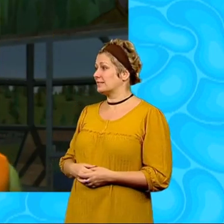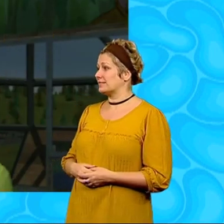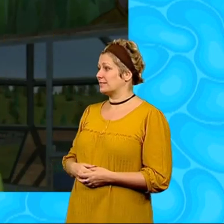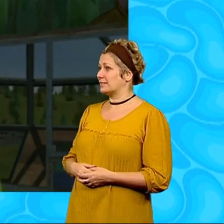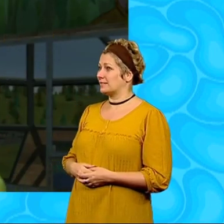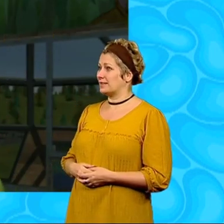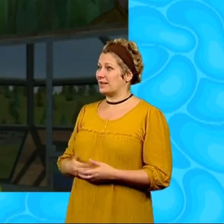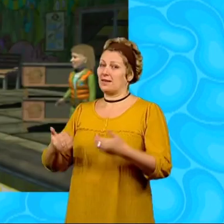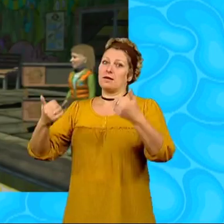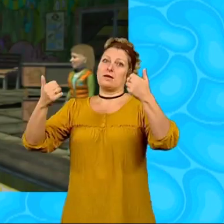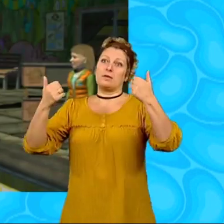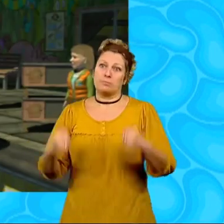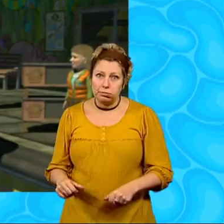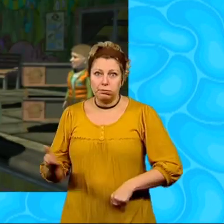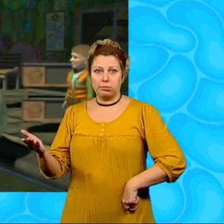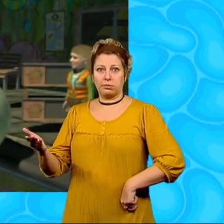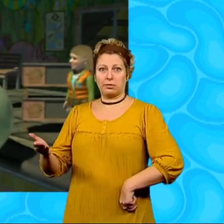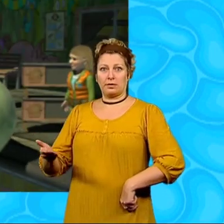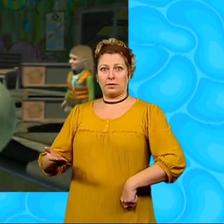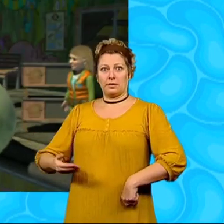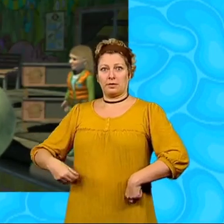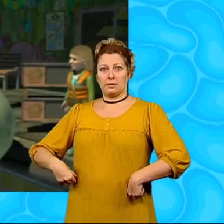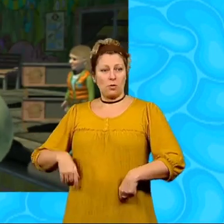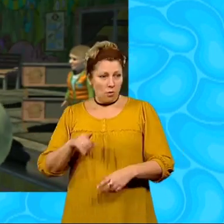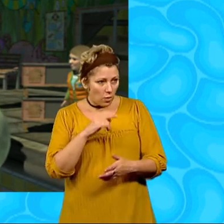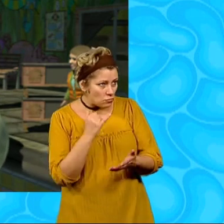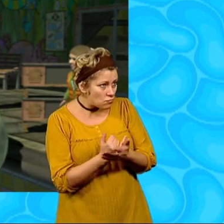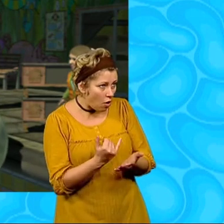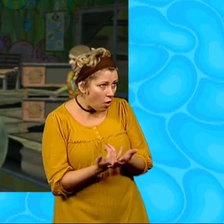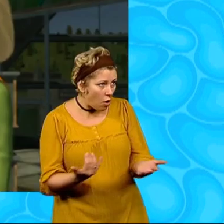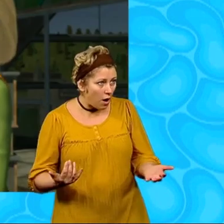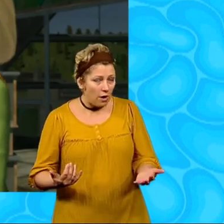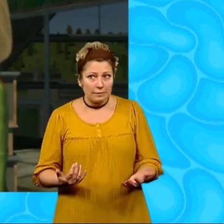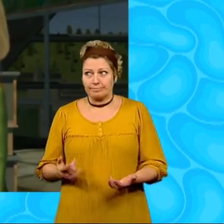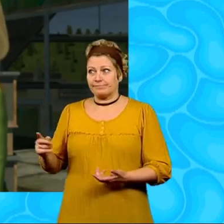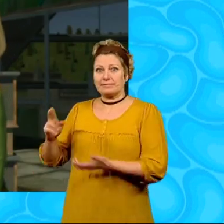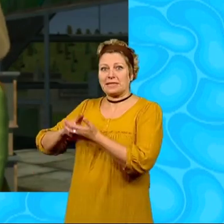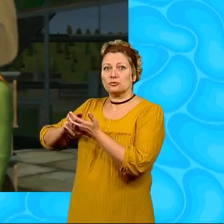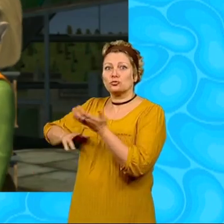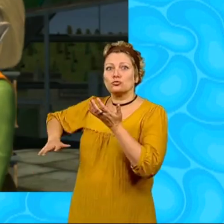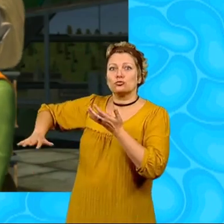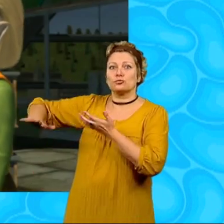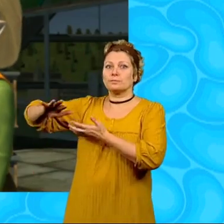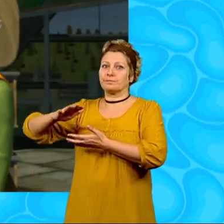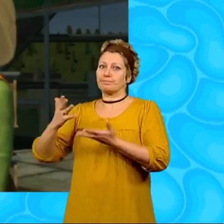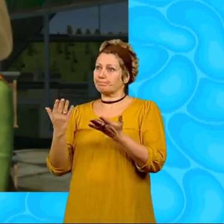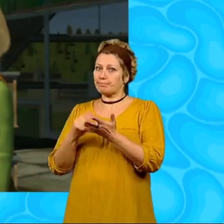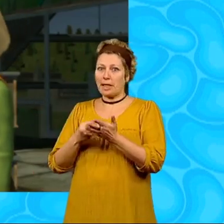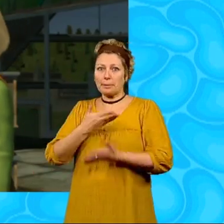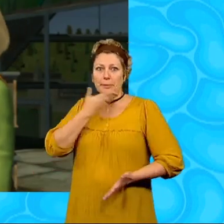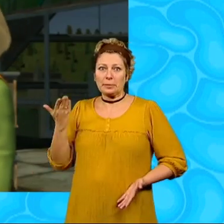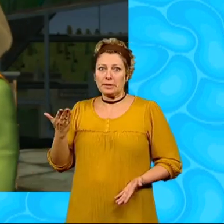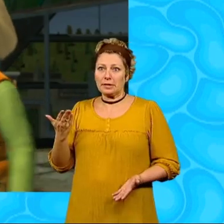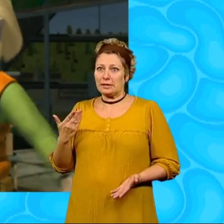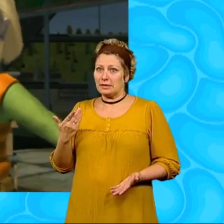There you are, Circle. At last. What's wrong, Pippa? The Nature Reserve has run out of money. I